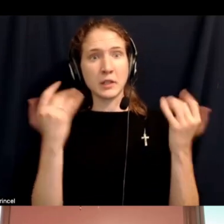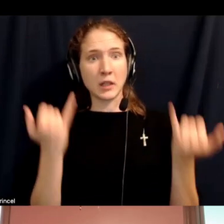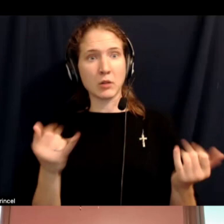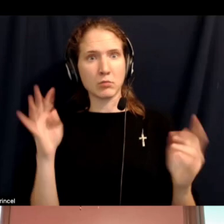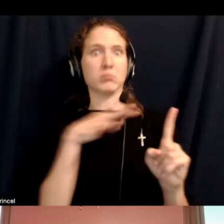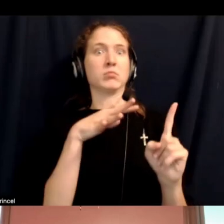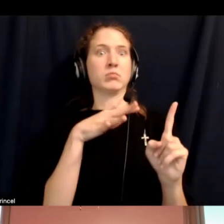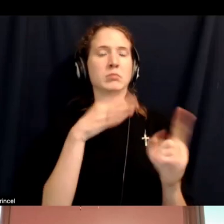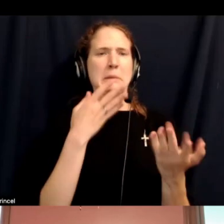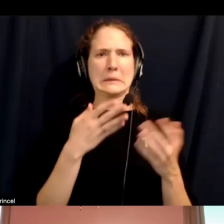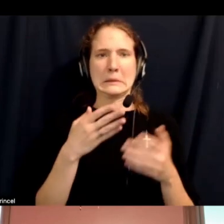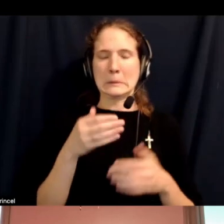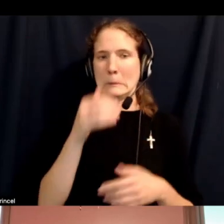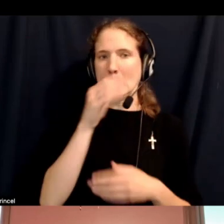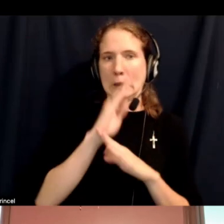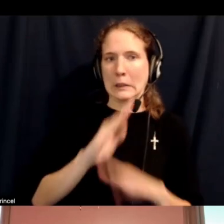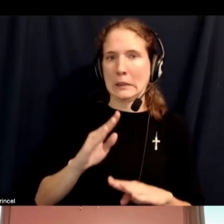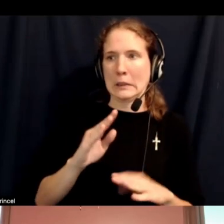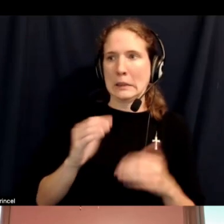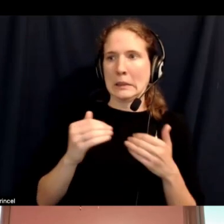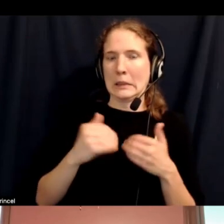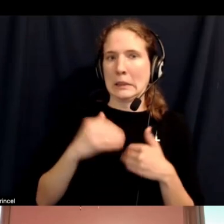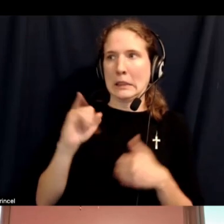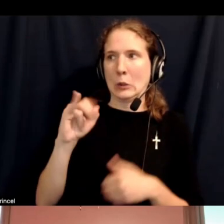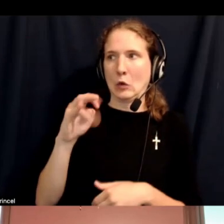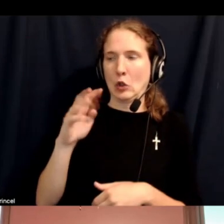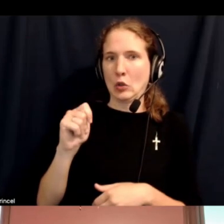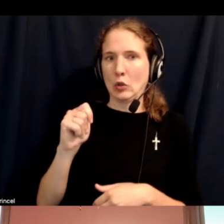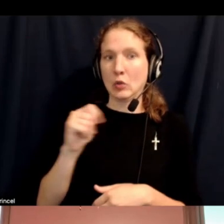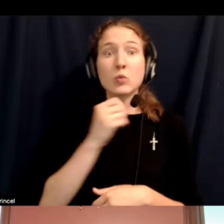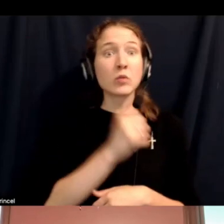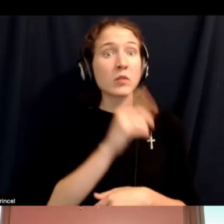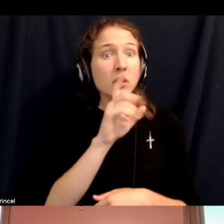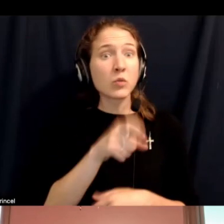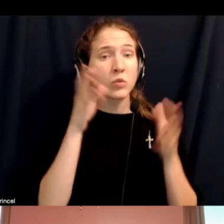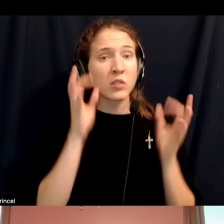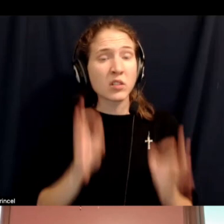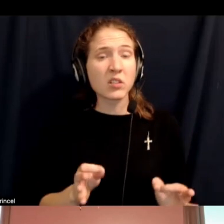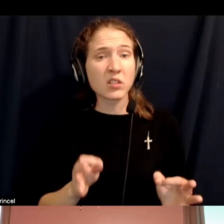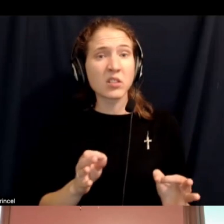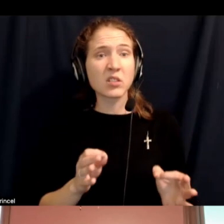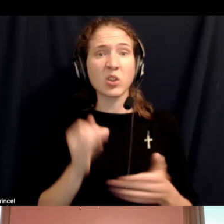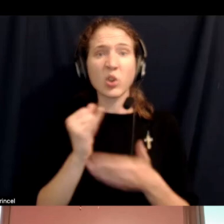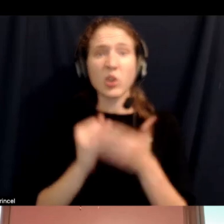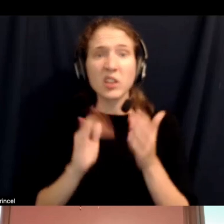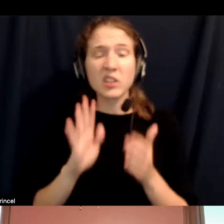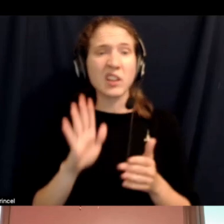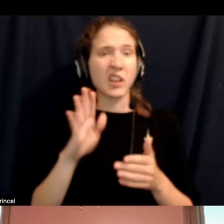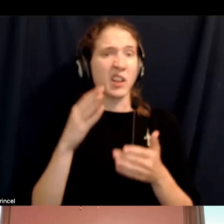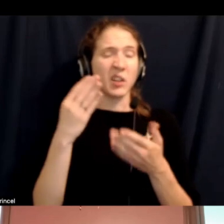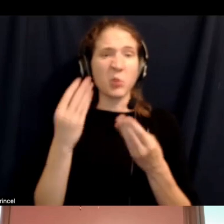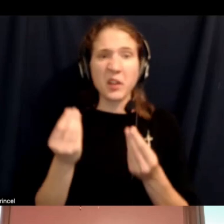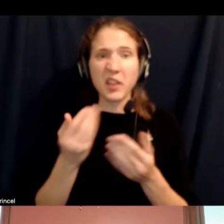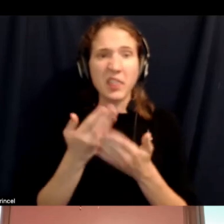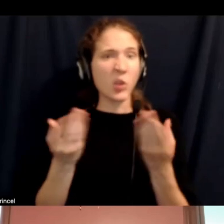you were a real introvert, and it's on you to decide Yeah. how this artist's legacy will go forward into the world. And